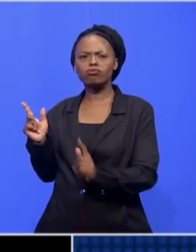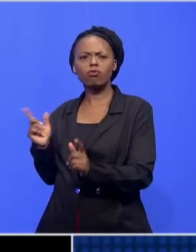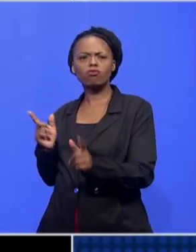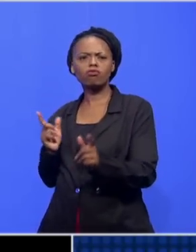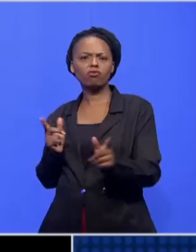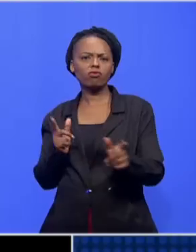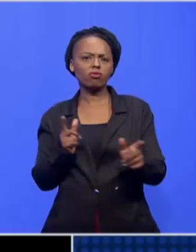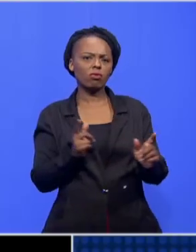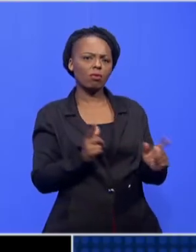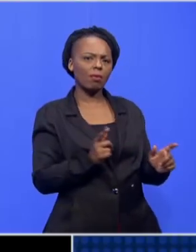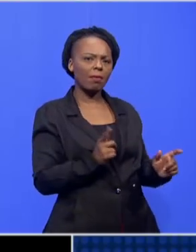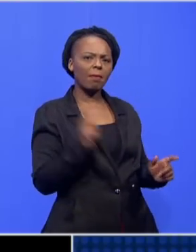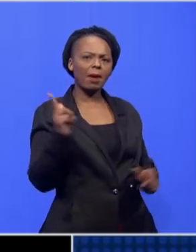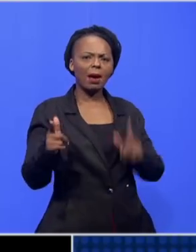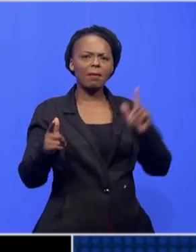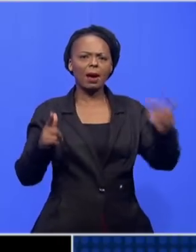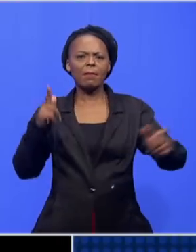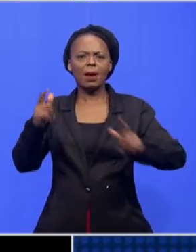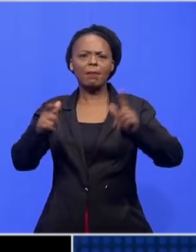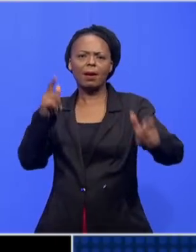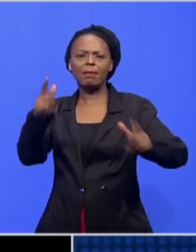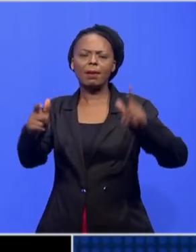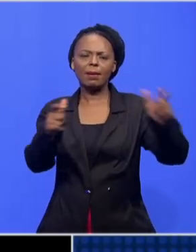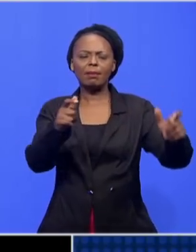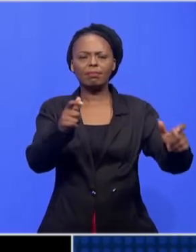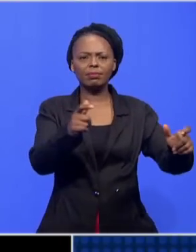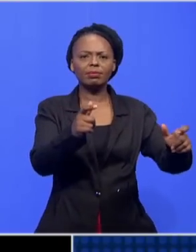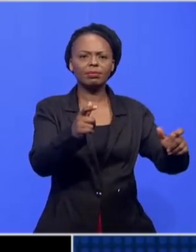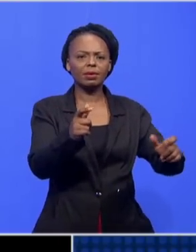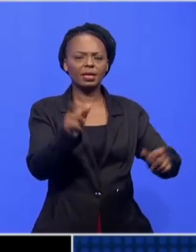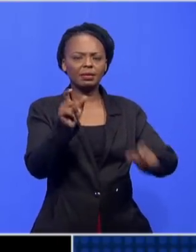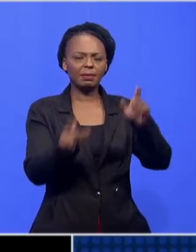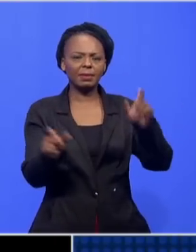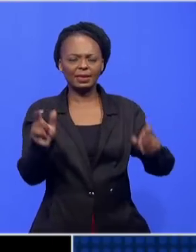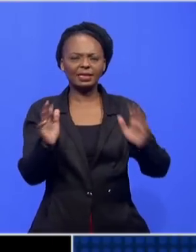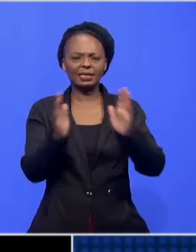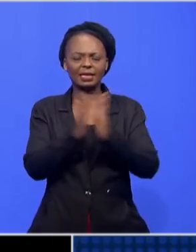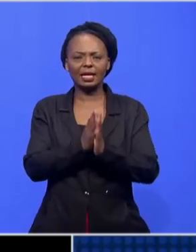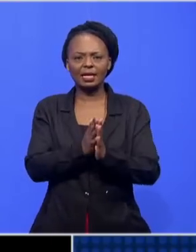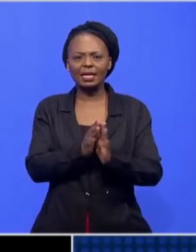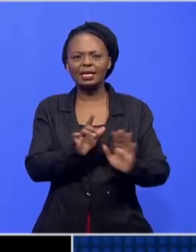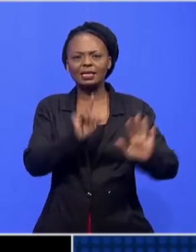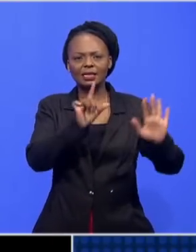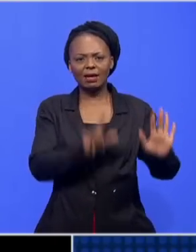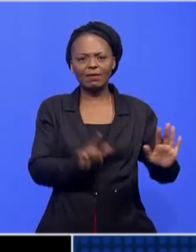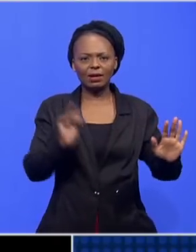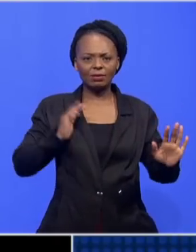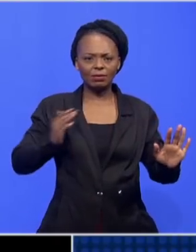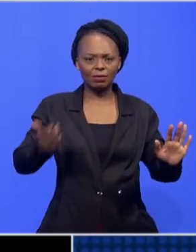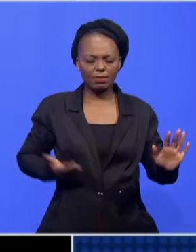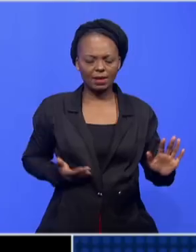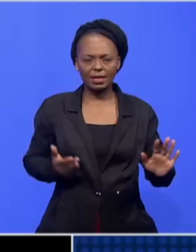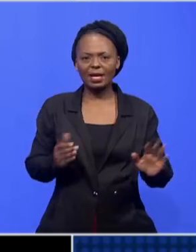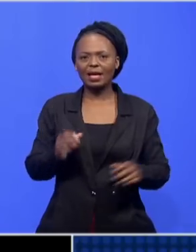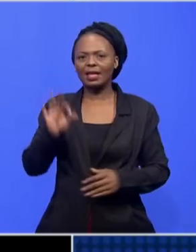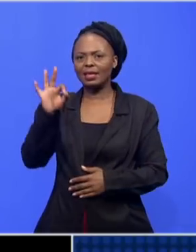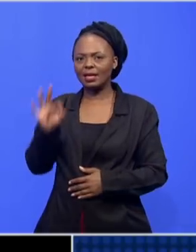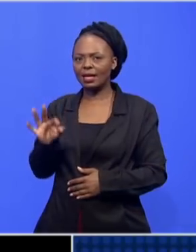members, fatally wounding 10 people. 7 of them are females and 3 are